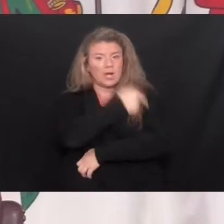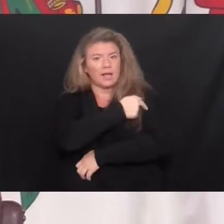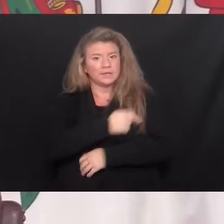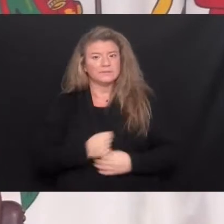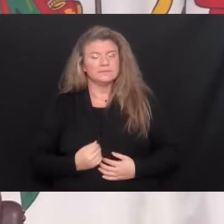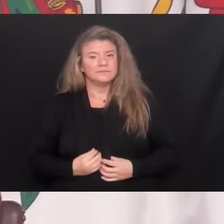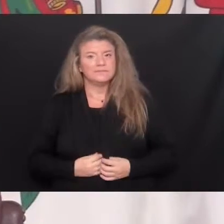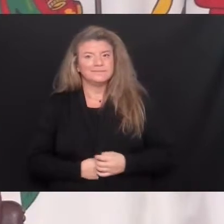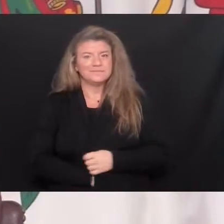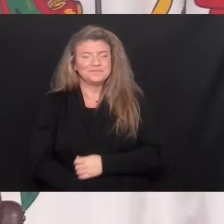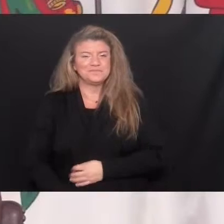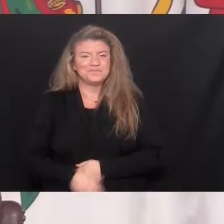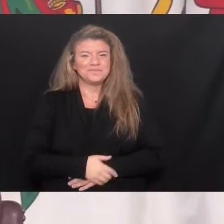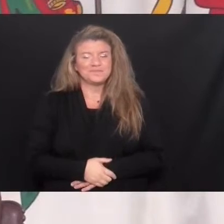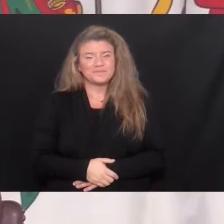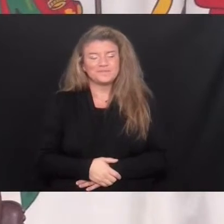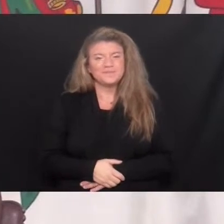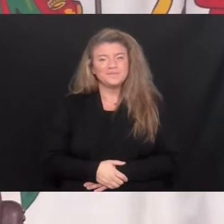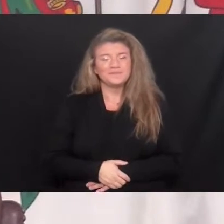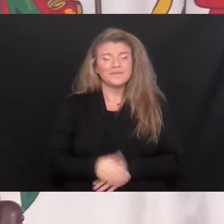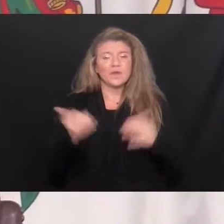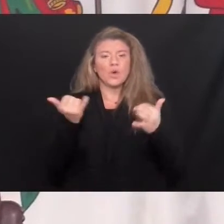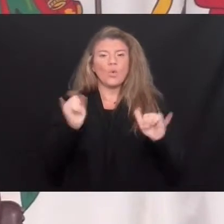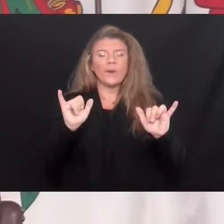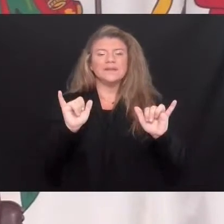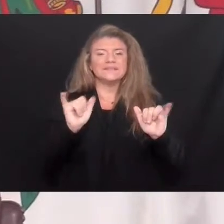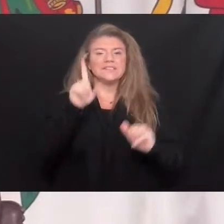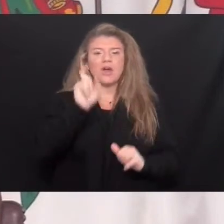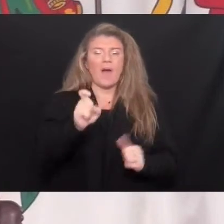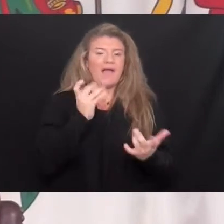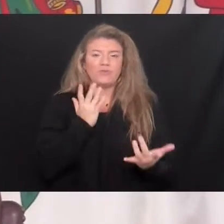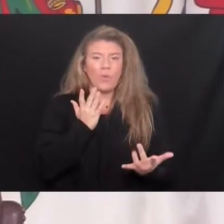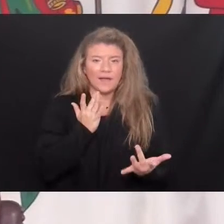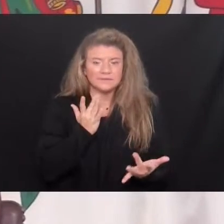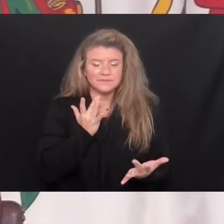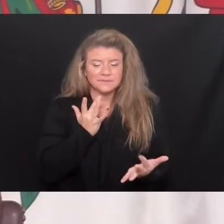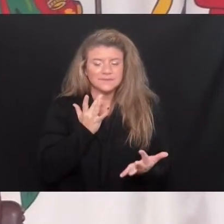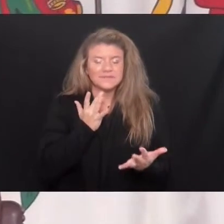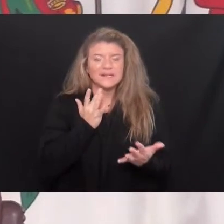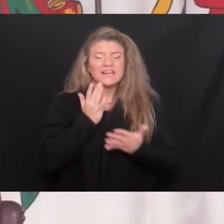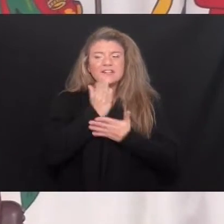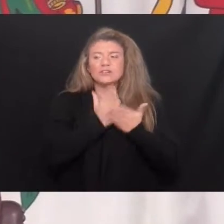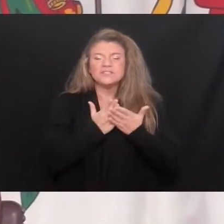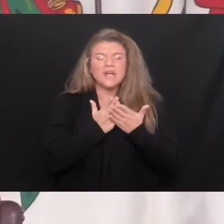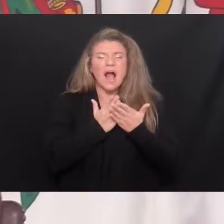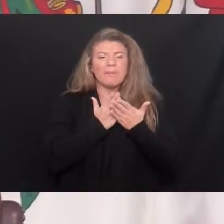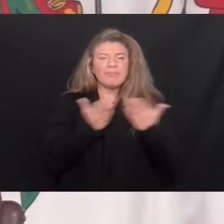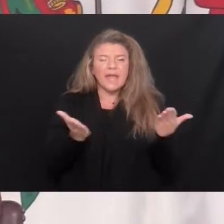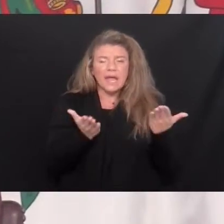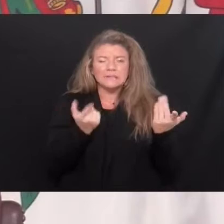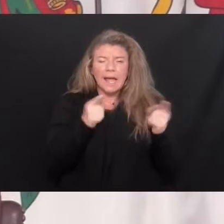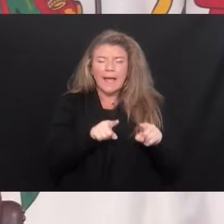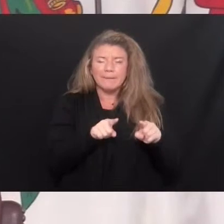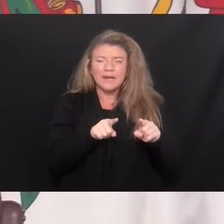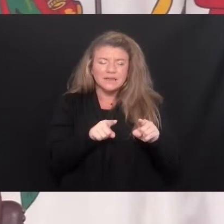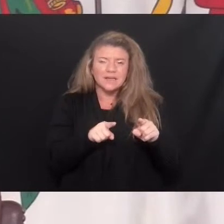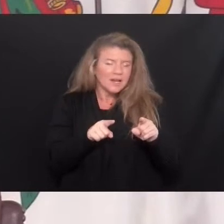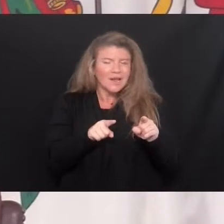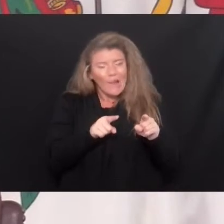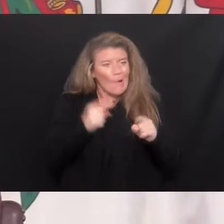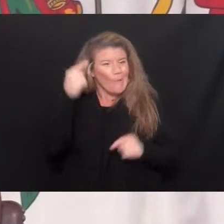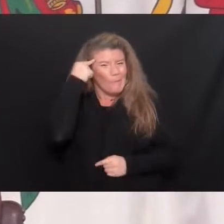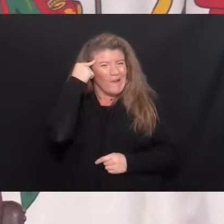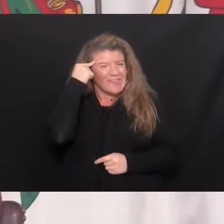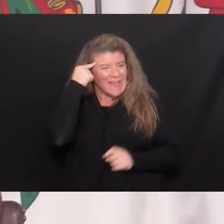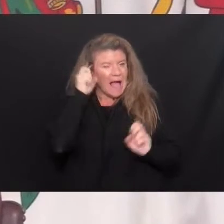Now, we've still got to wait because there's some measures that we thought we could get